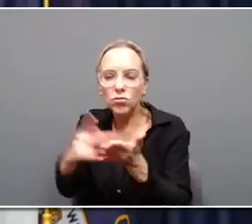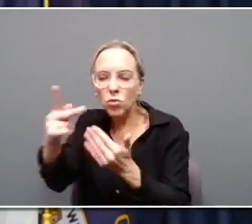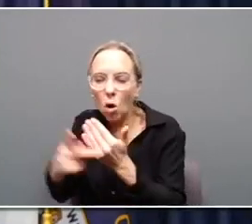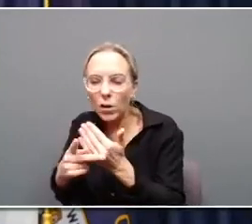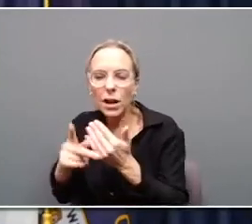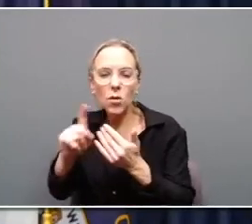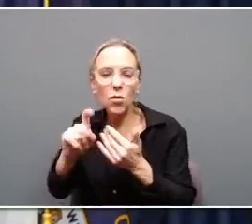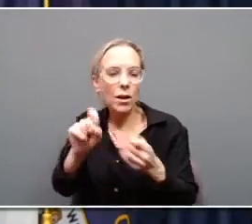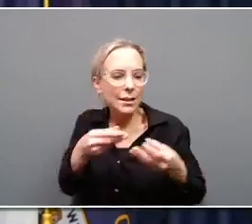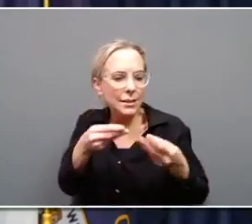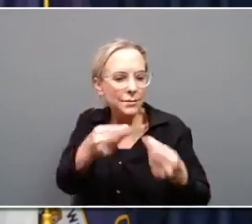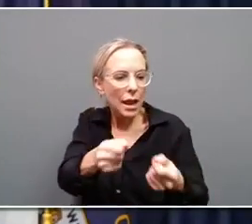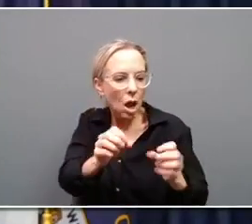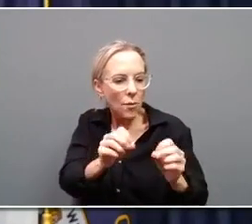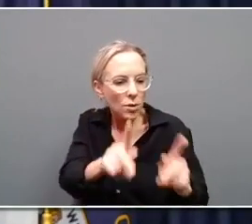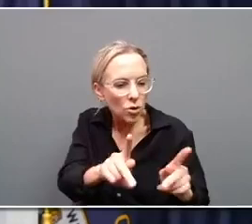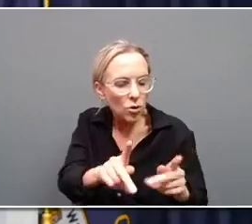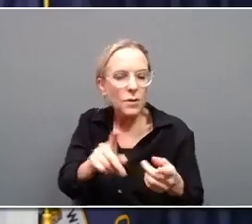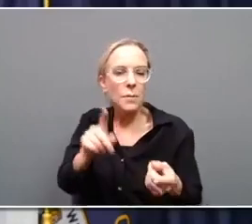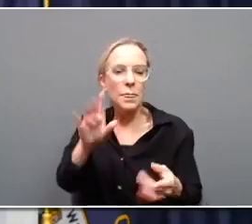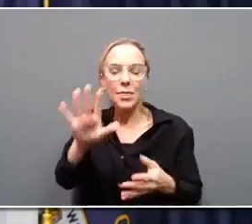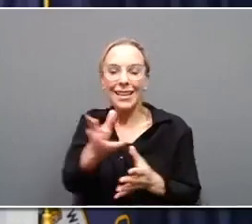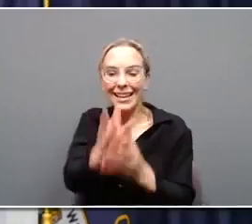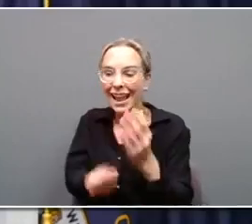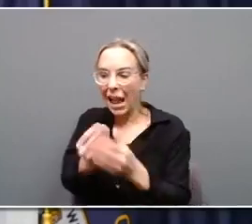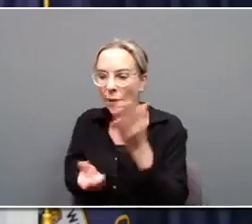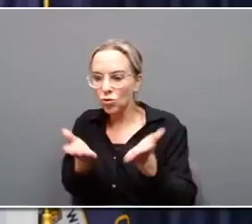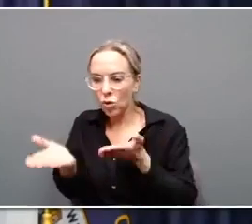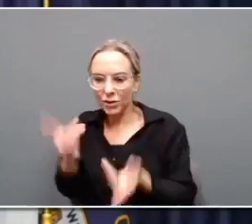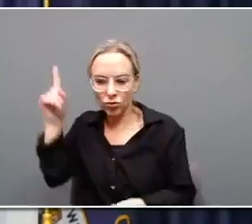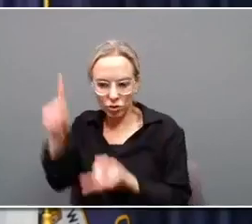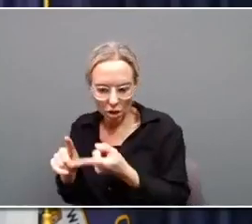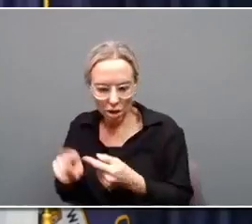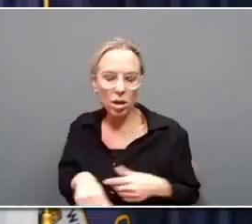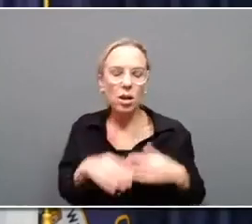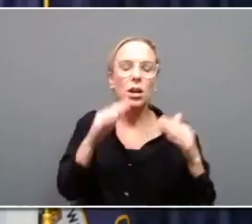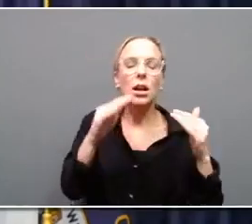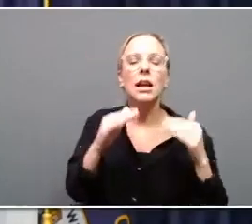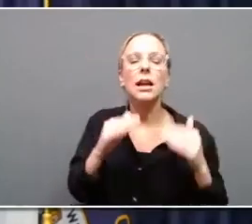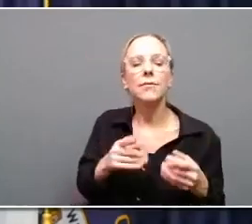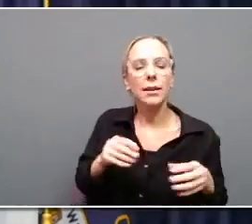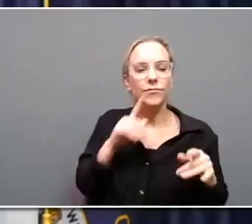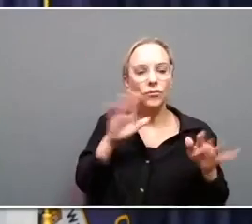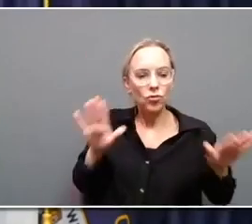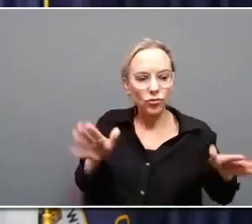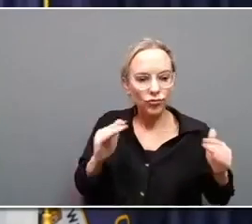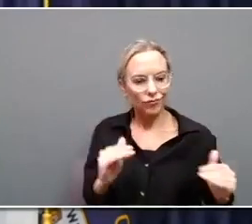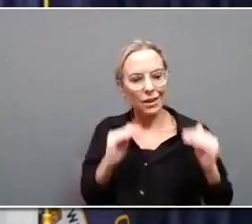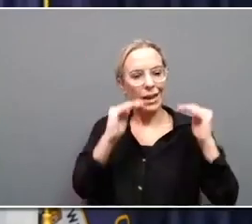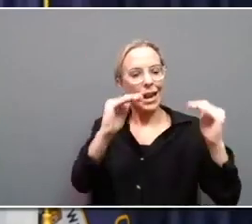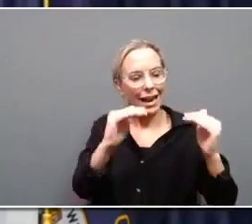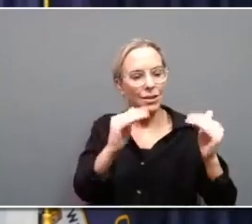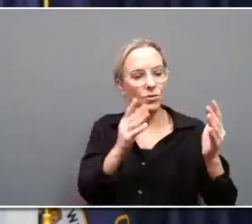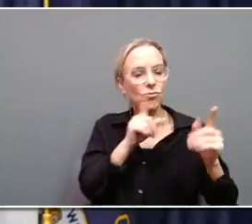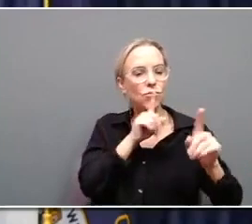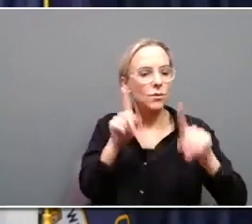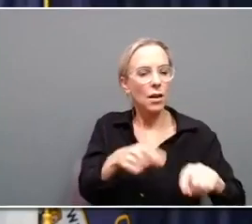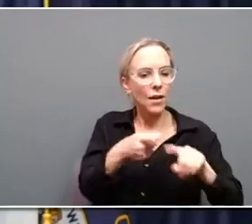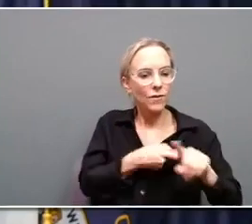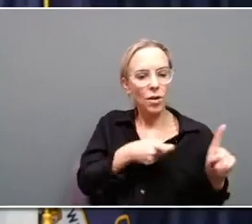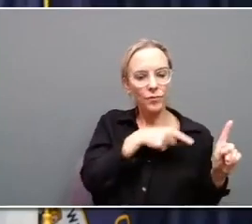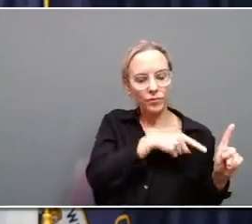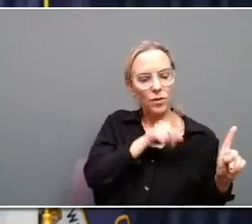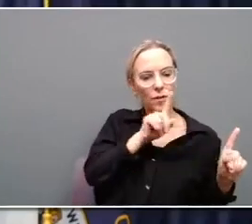opportunities, decrease gaps in services, enhance training for first responders, and strengthen reentry efforts so that we can